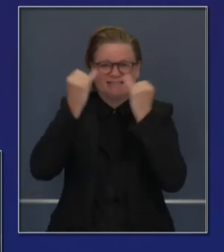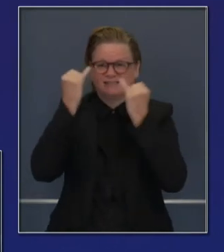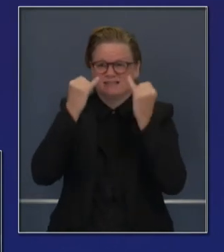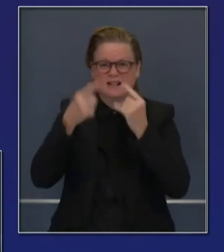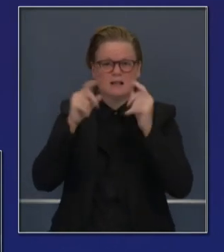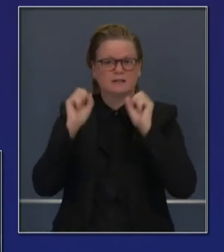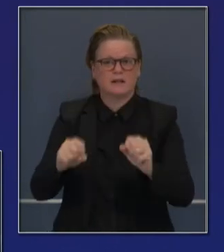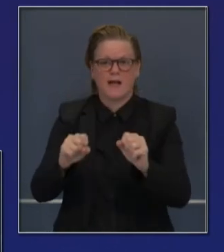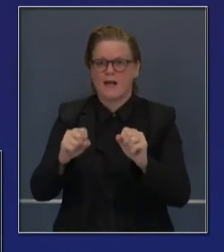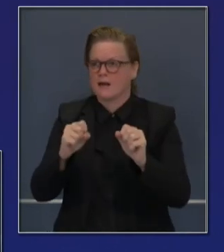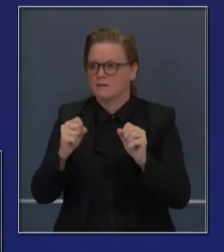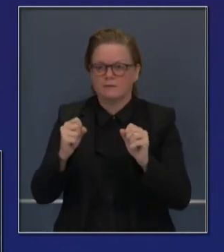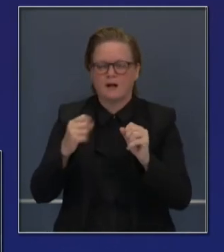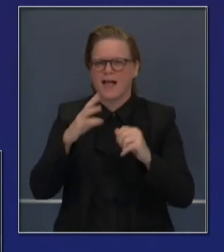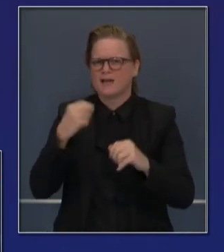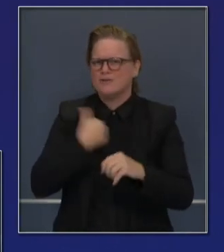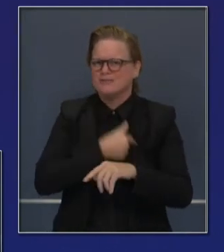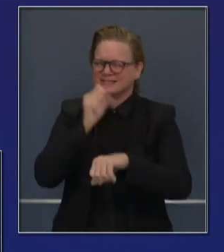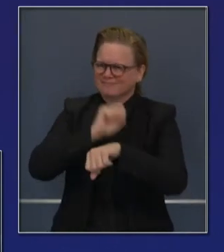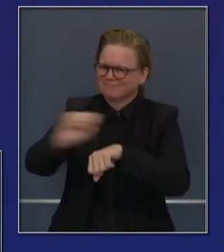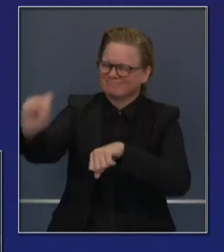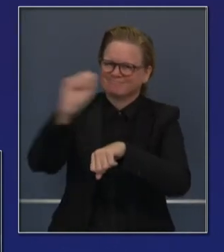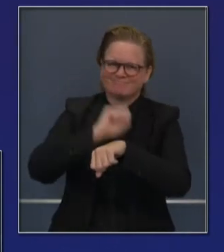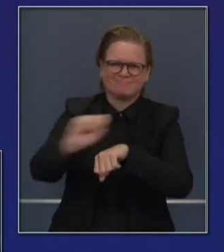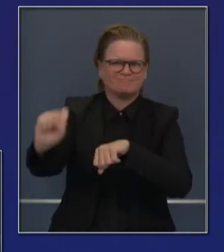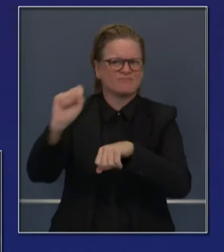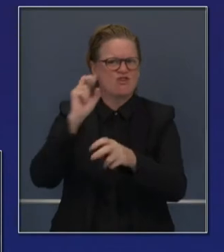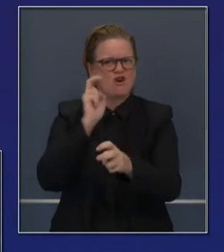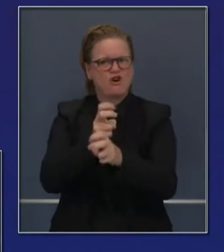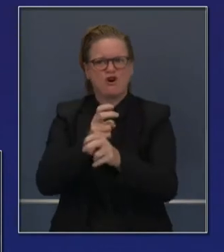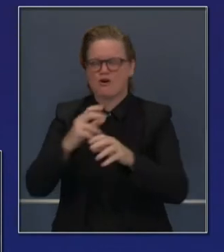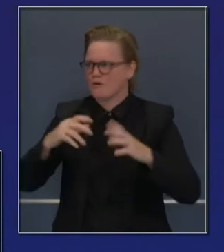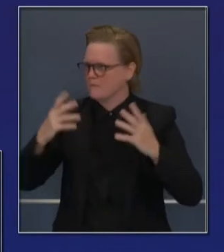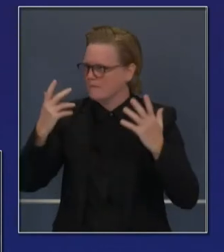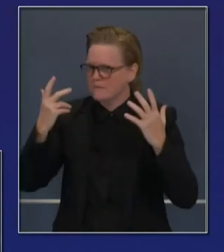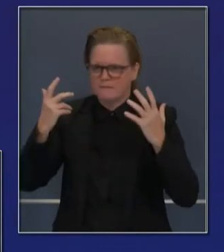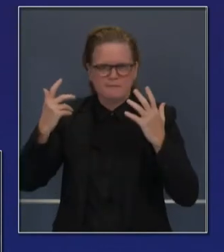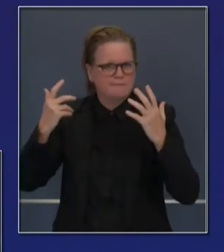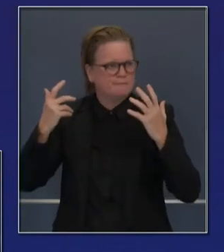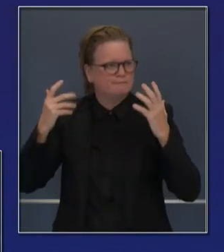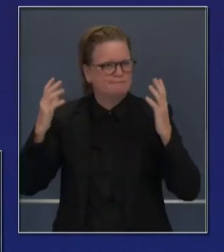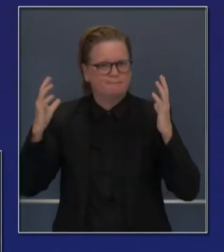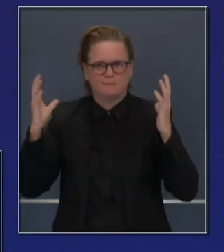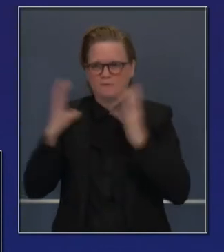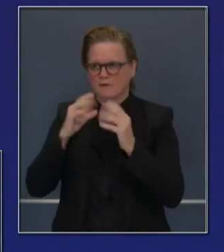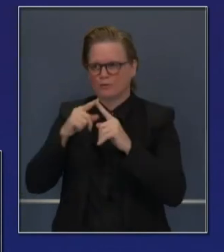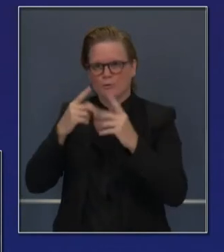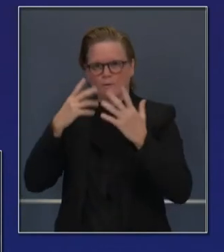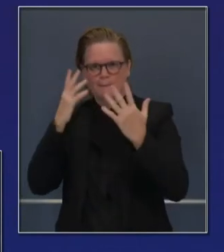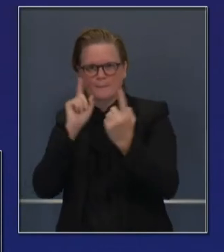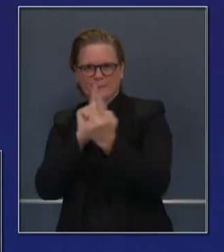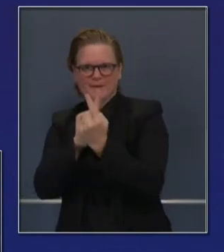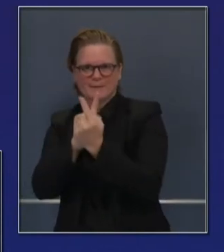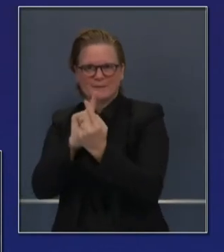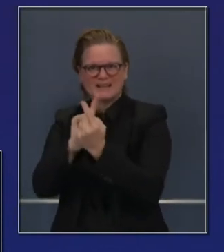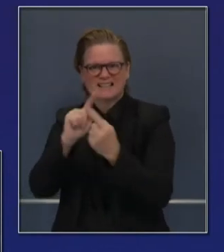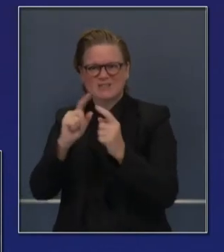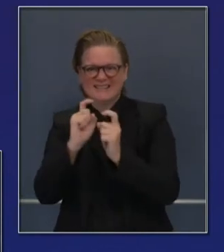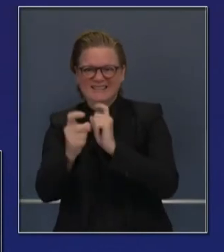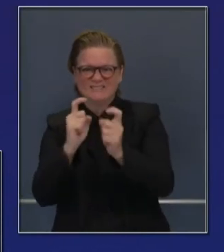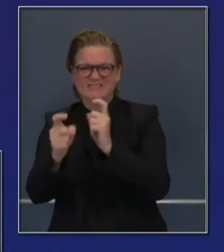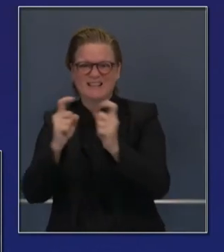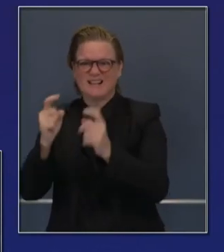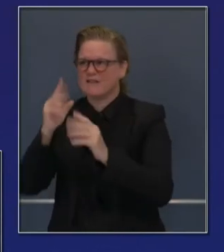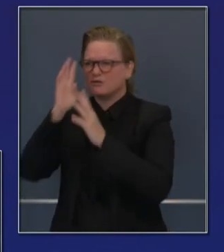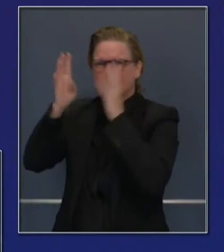we can have early action and we can move quickly in terms of additional relief to businesses. So, again, all this work